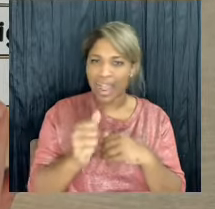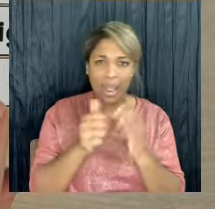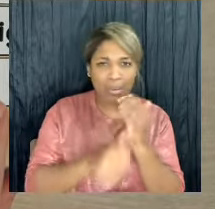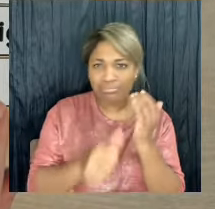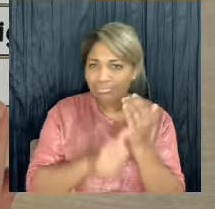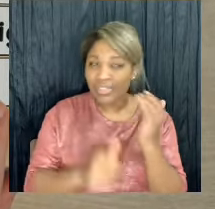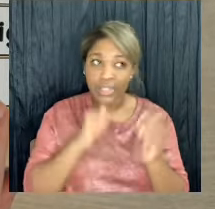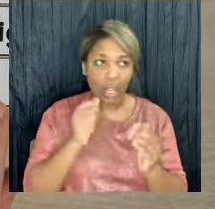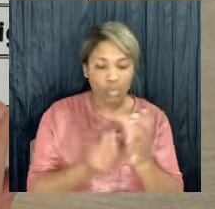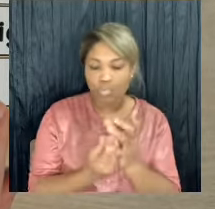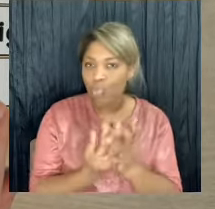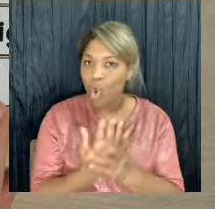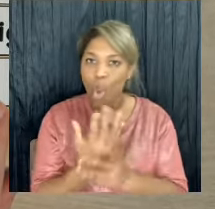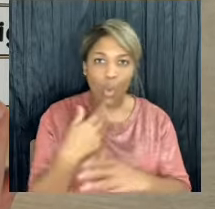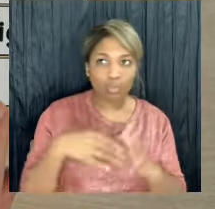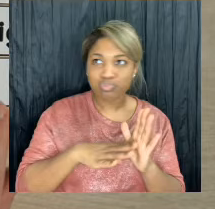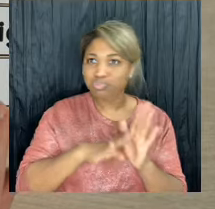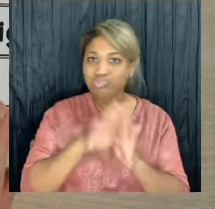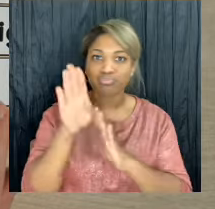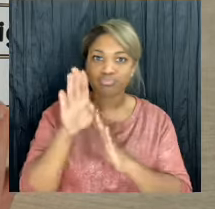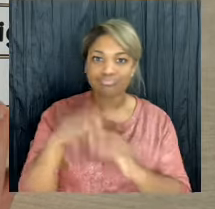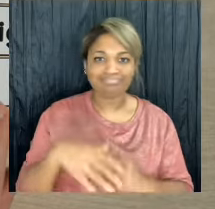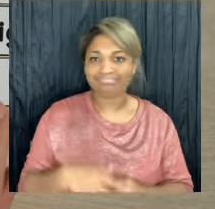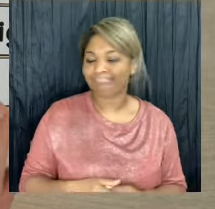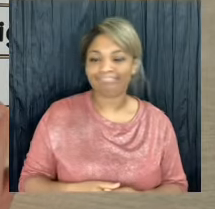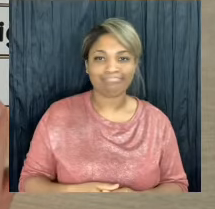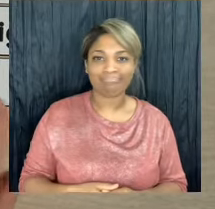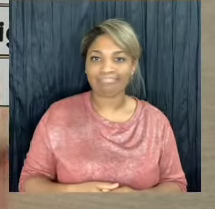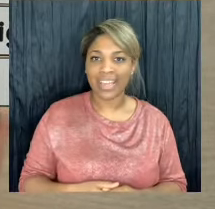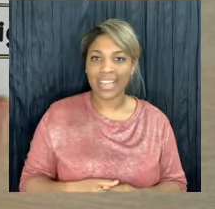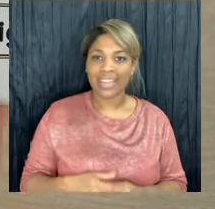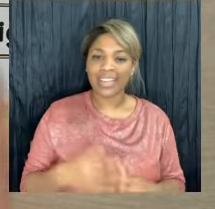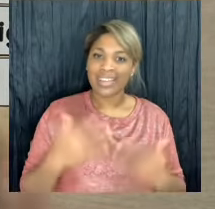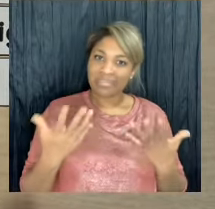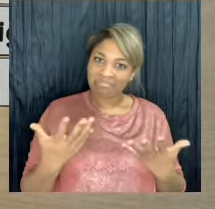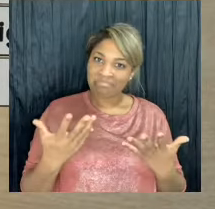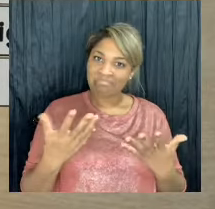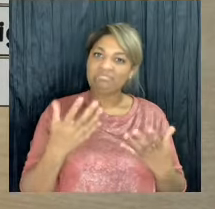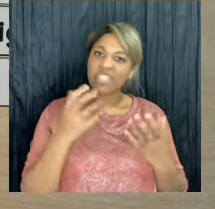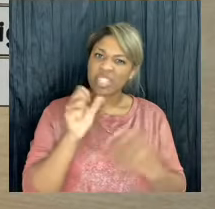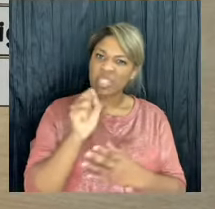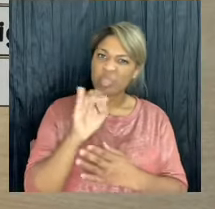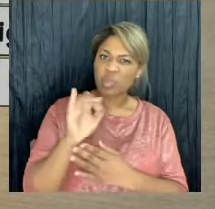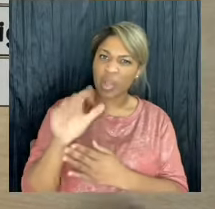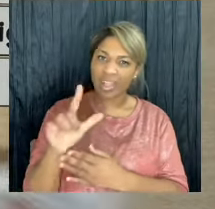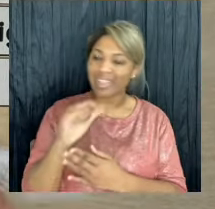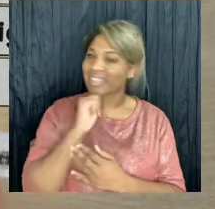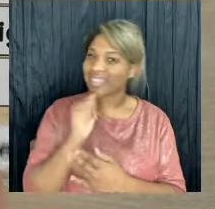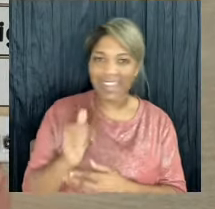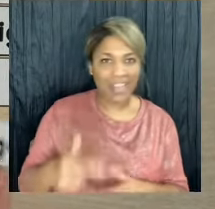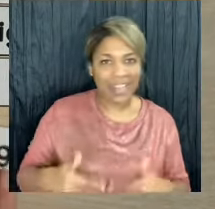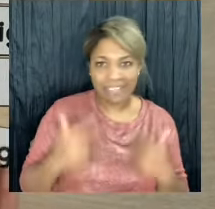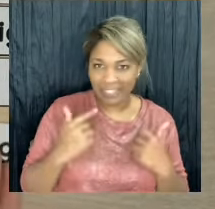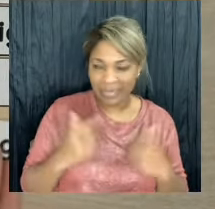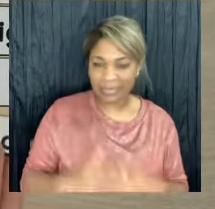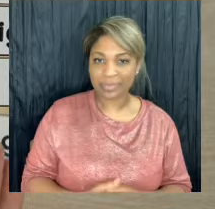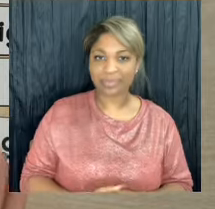not growing and developing. So soil is non-living.